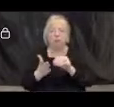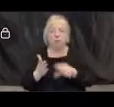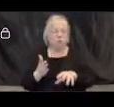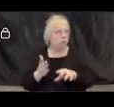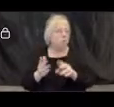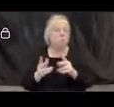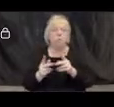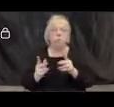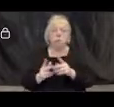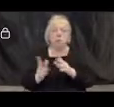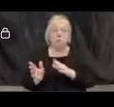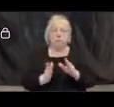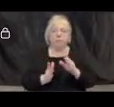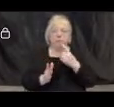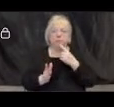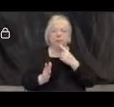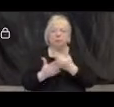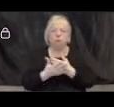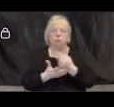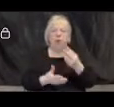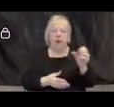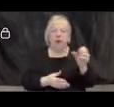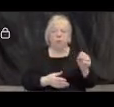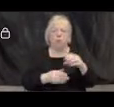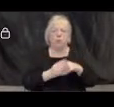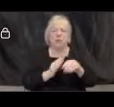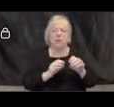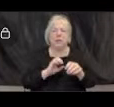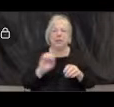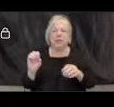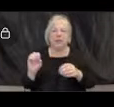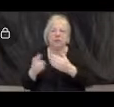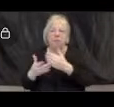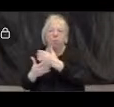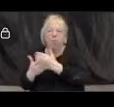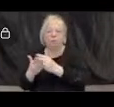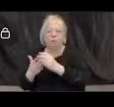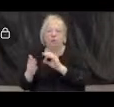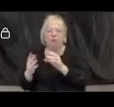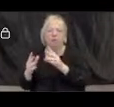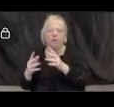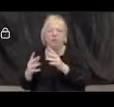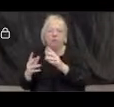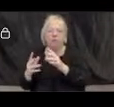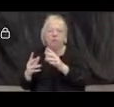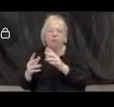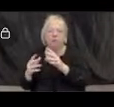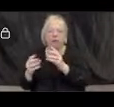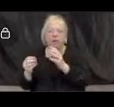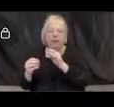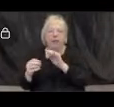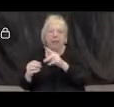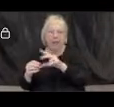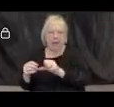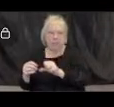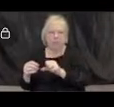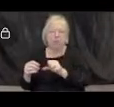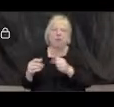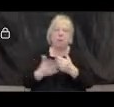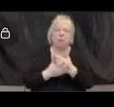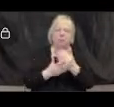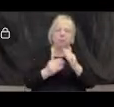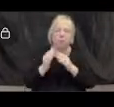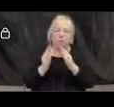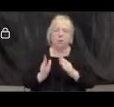site plan indicates a new high school facility located in the east portion of the campus adjacent to the existing structures to the west. The new building